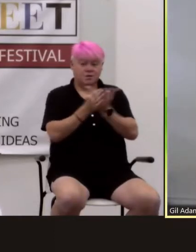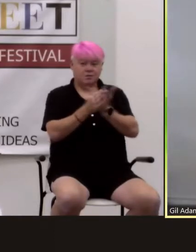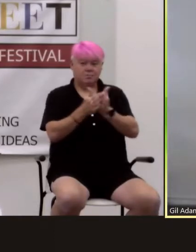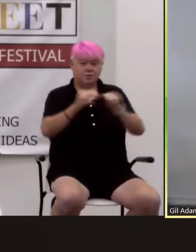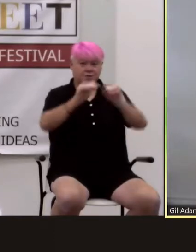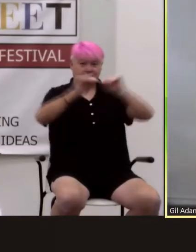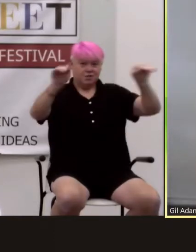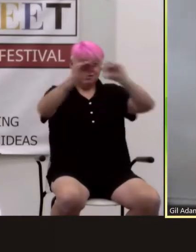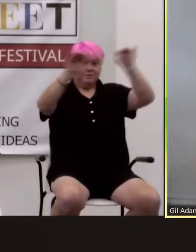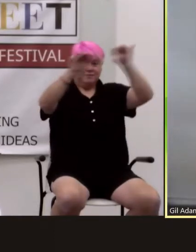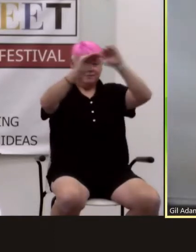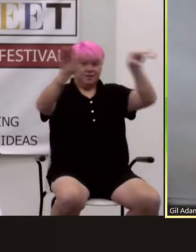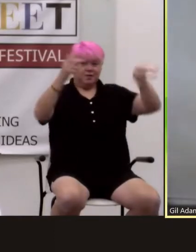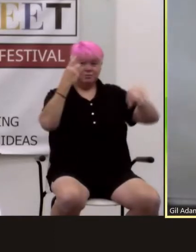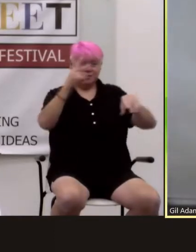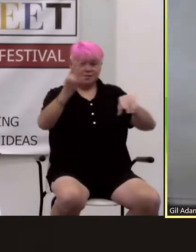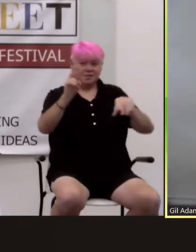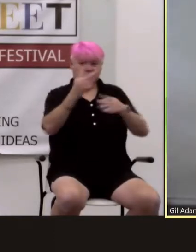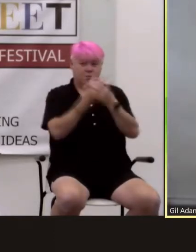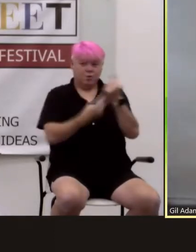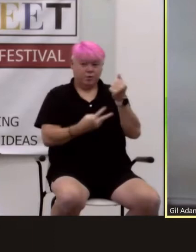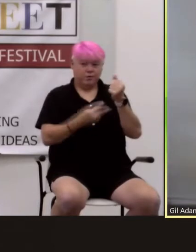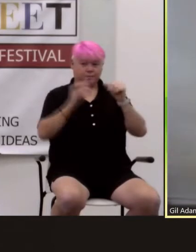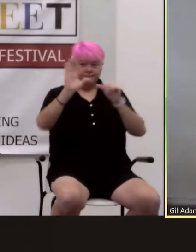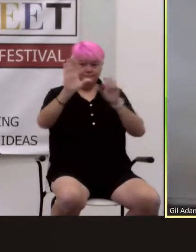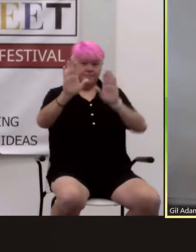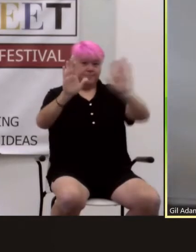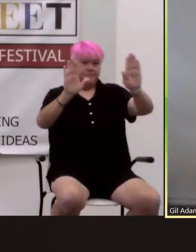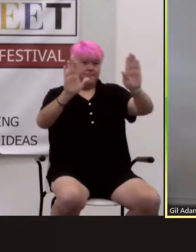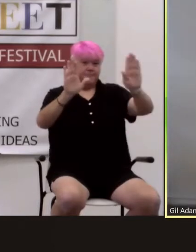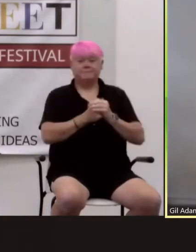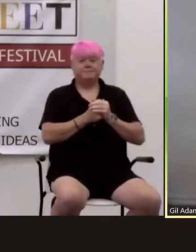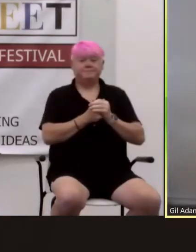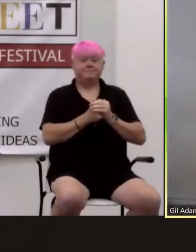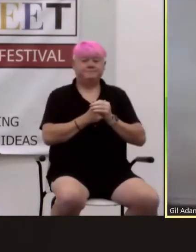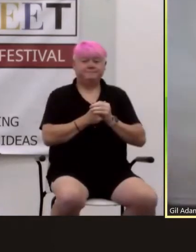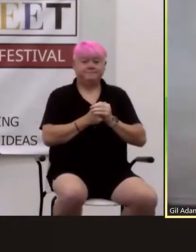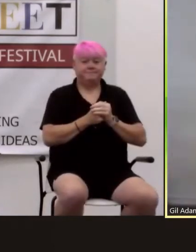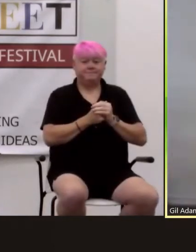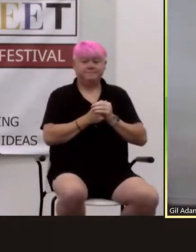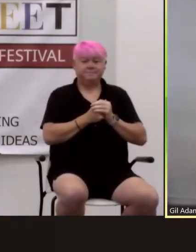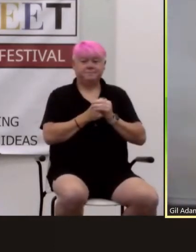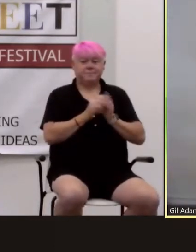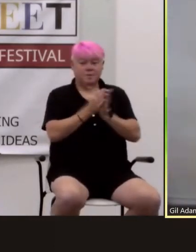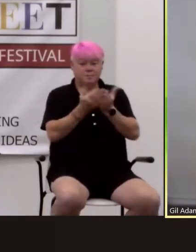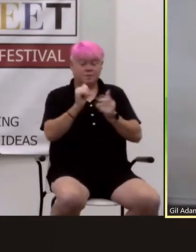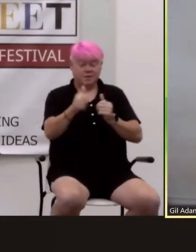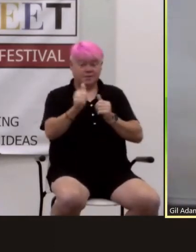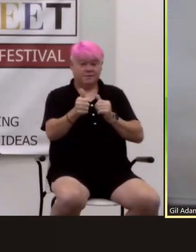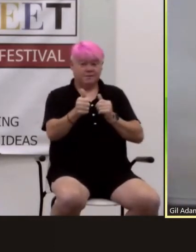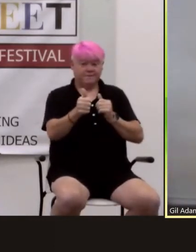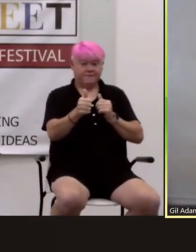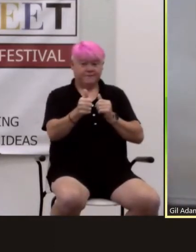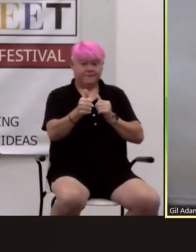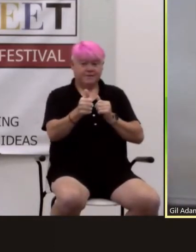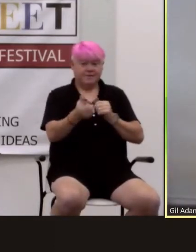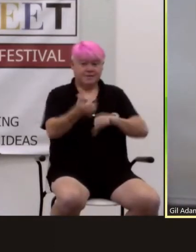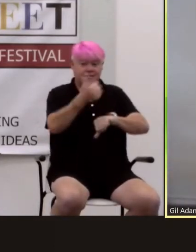the 2 of them together, and they look lovely together. The book itself is set